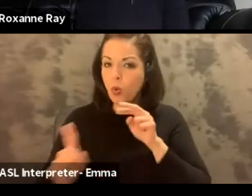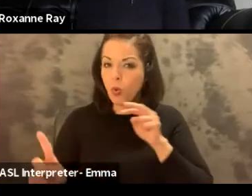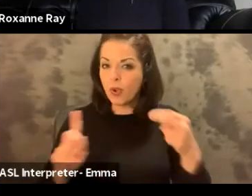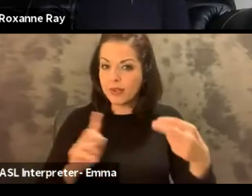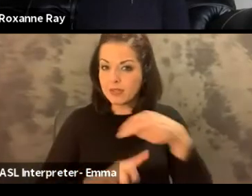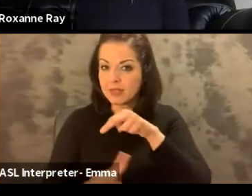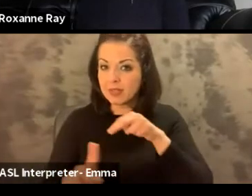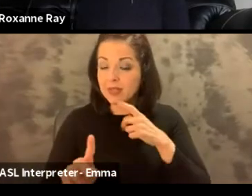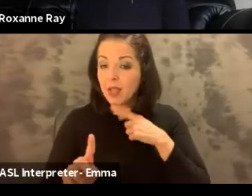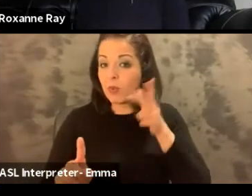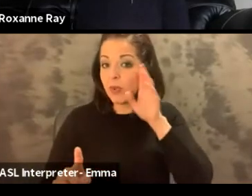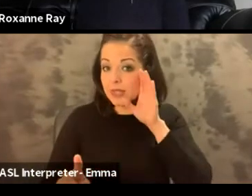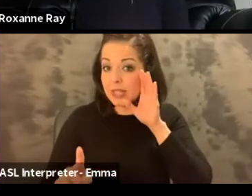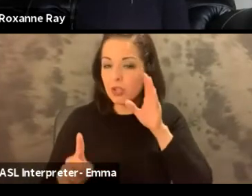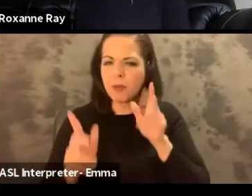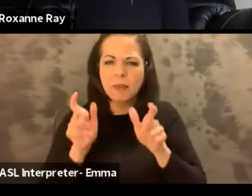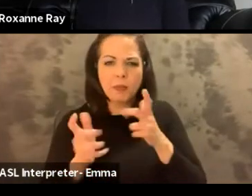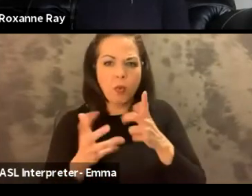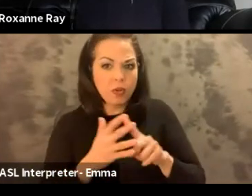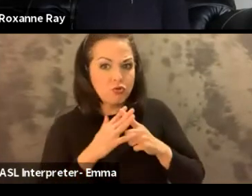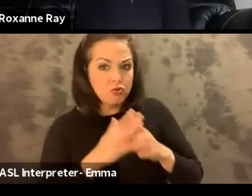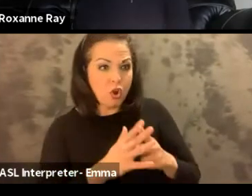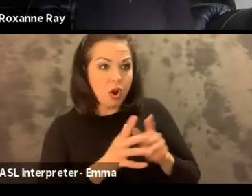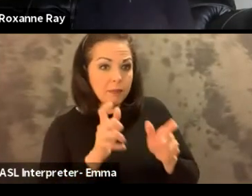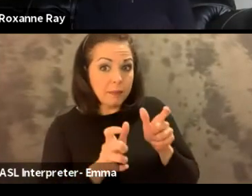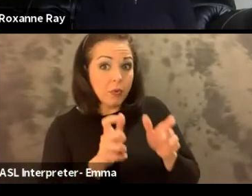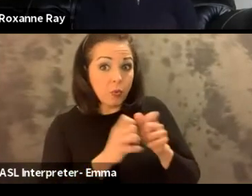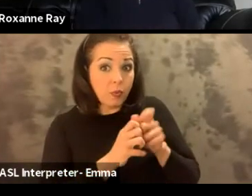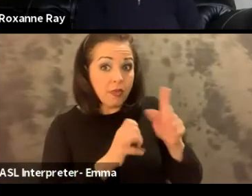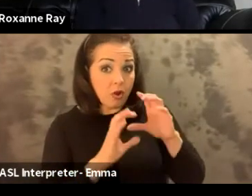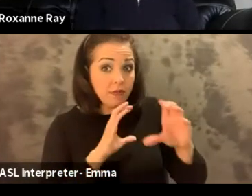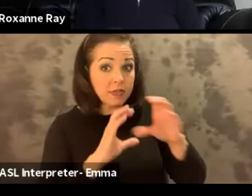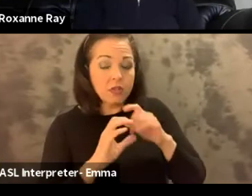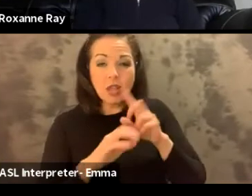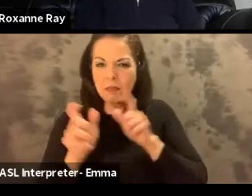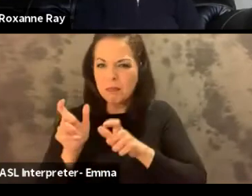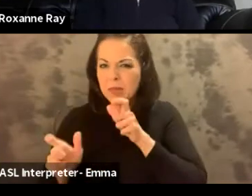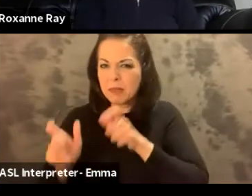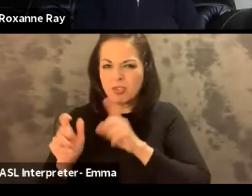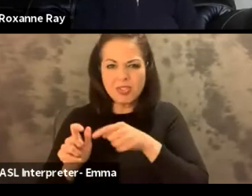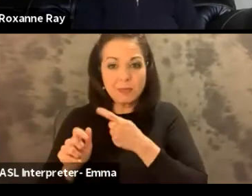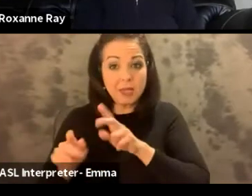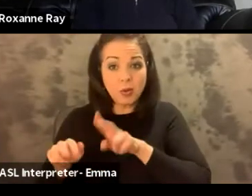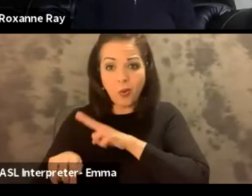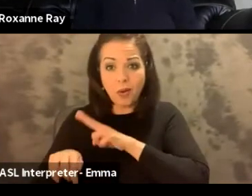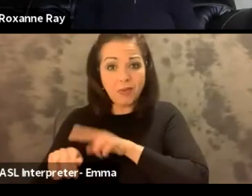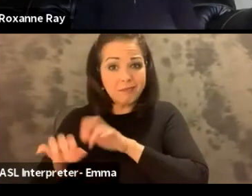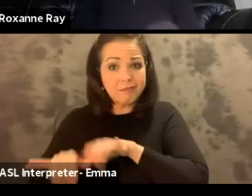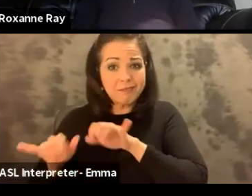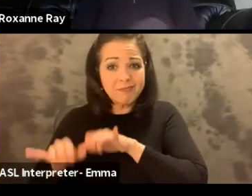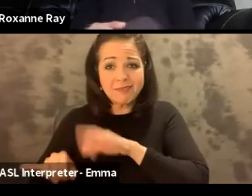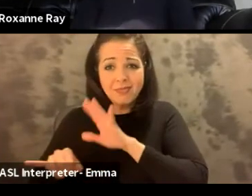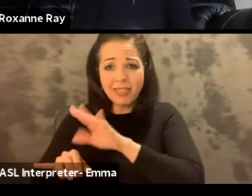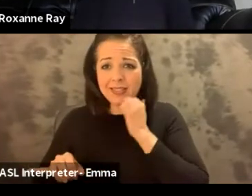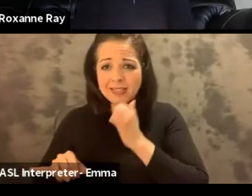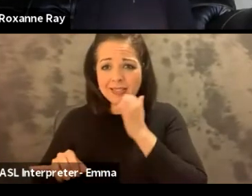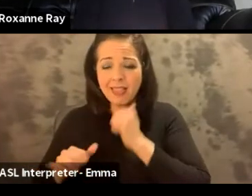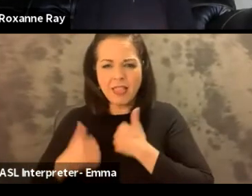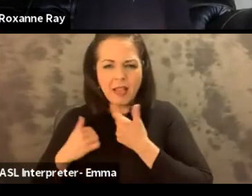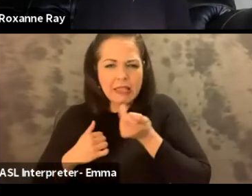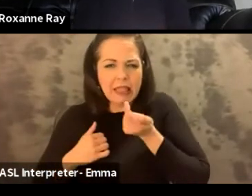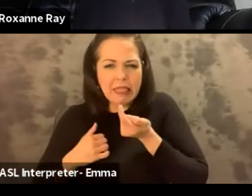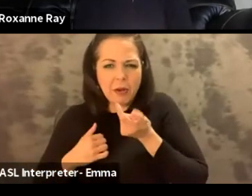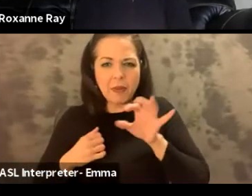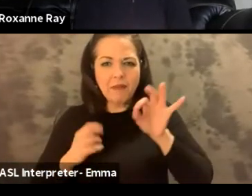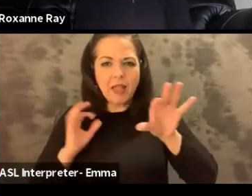hear people starting conversations, and we also want to hear people just being normal and talking about their daily lives. And we just want to hear a little bit of everything